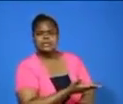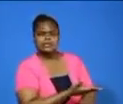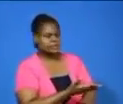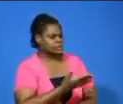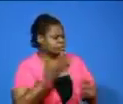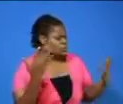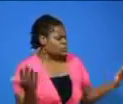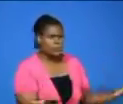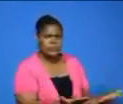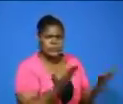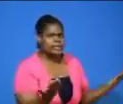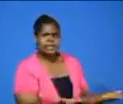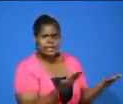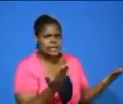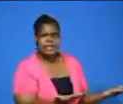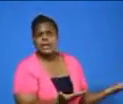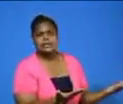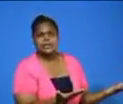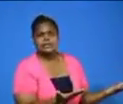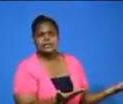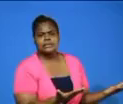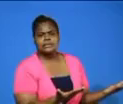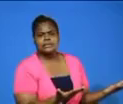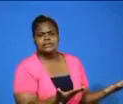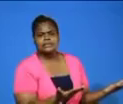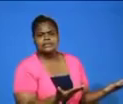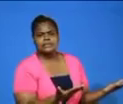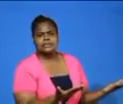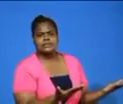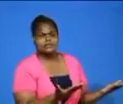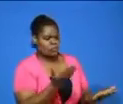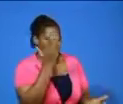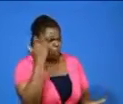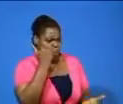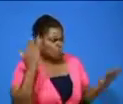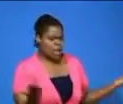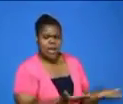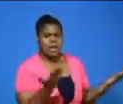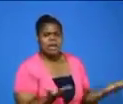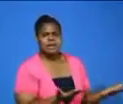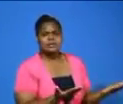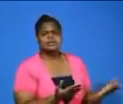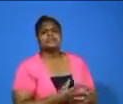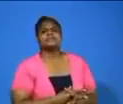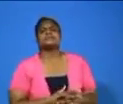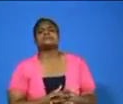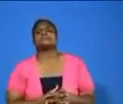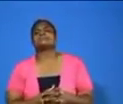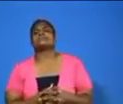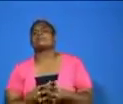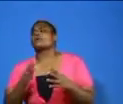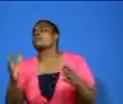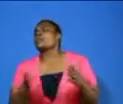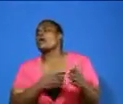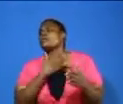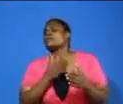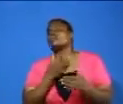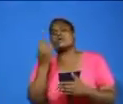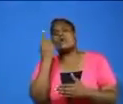what doest thou here? I'm going to have a song for